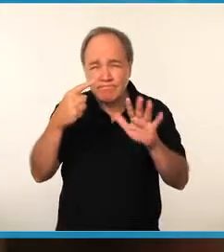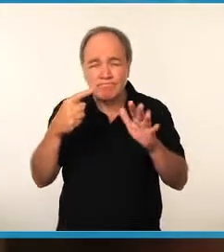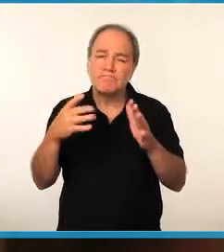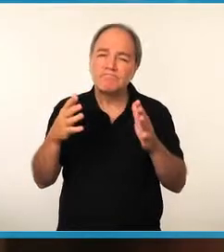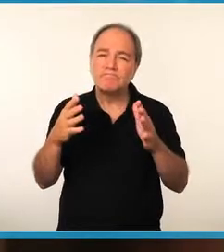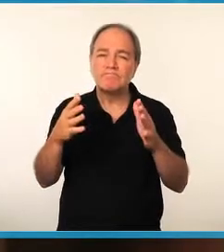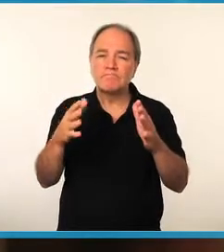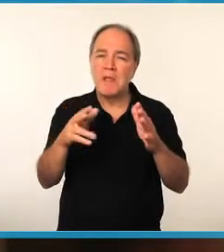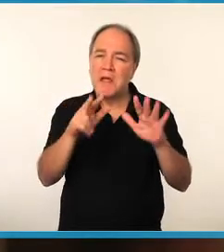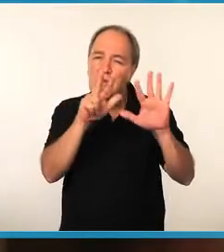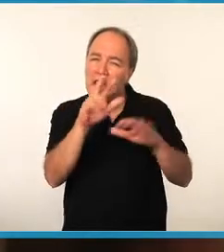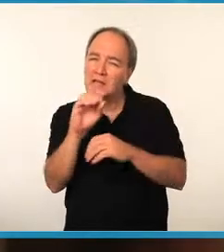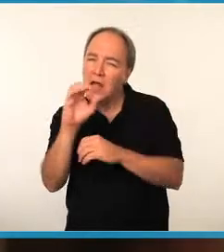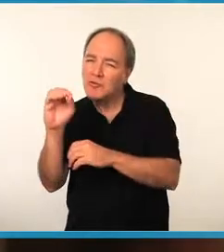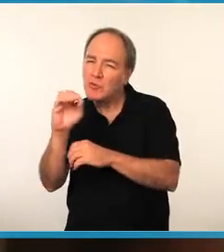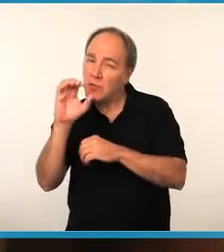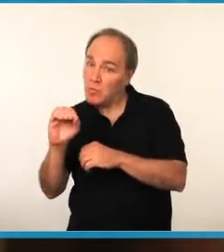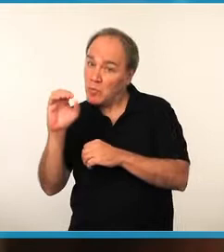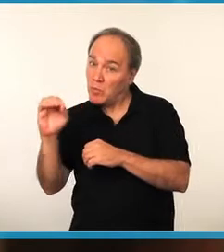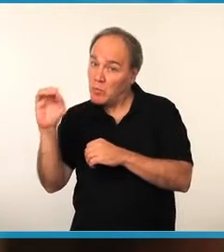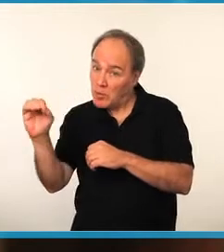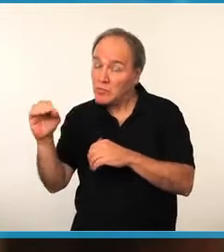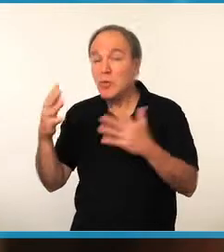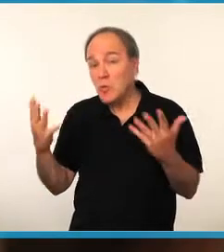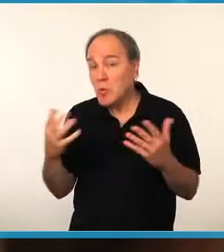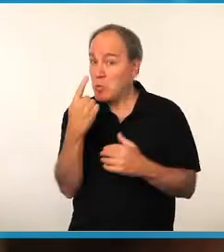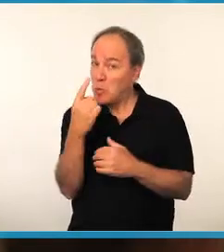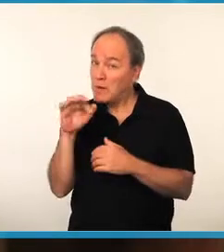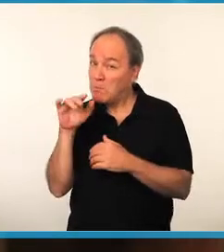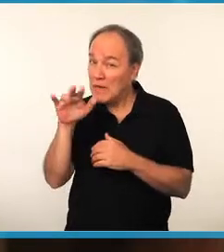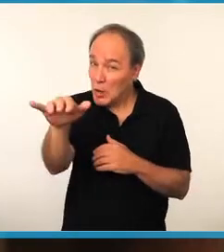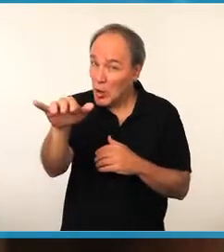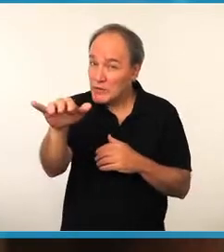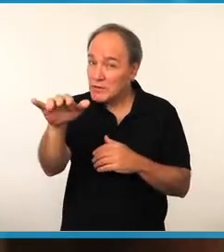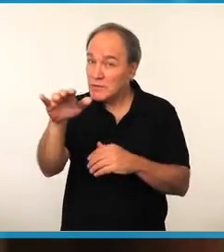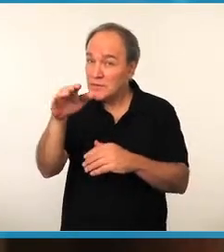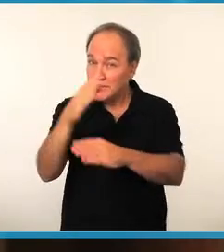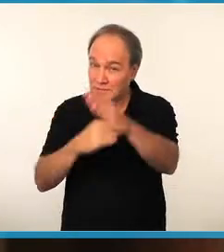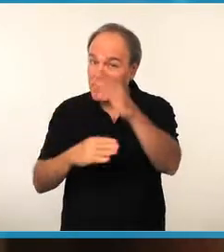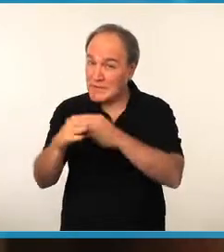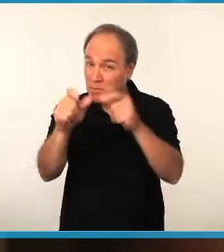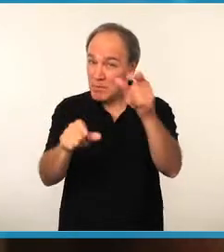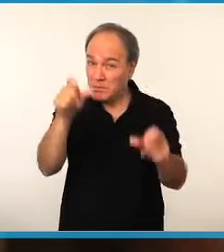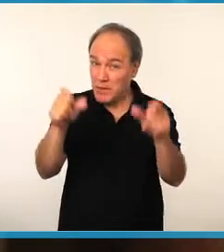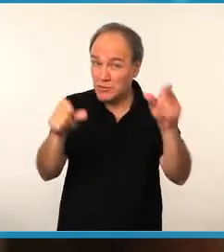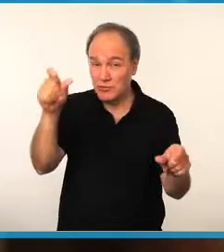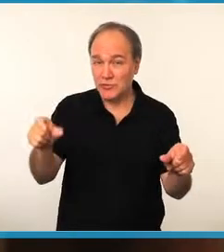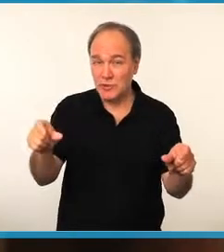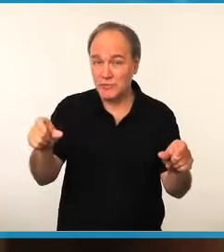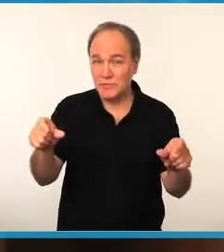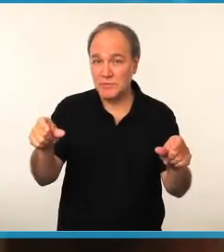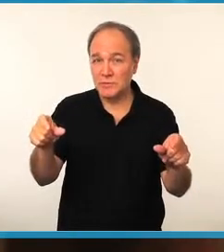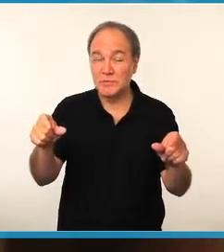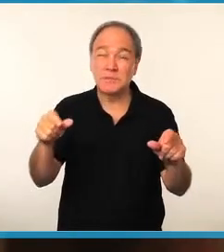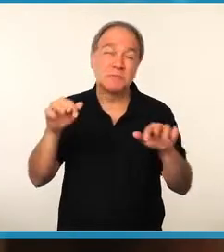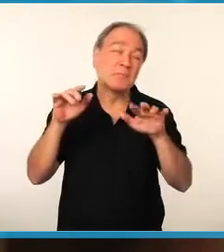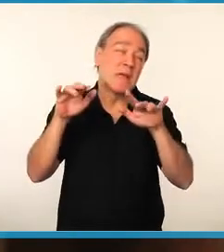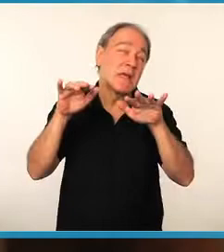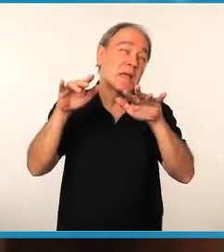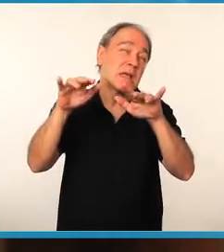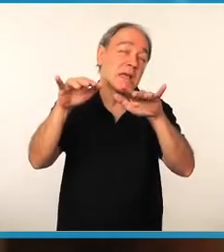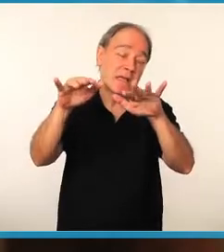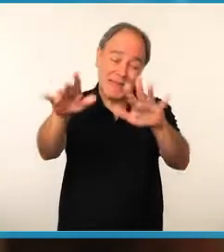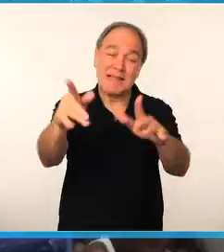In Haiti, it is estimated that there are about 800,000 to 1 million persons